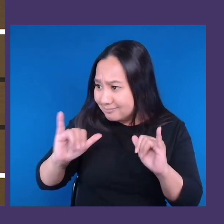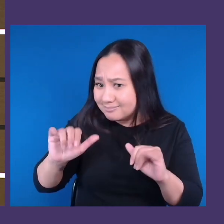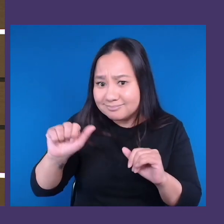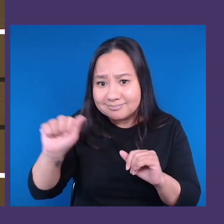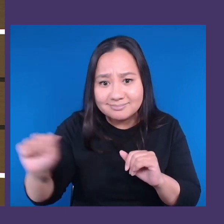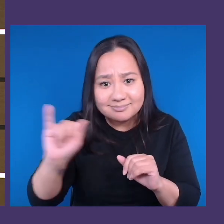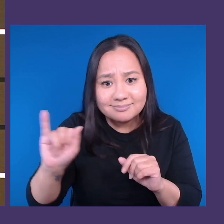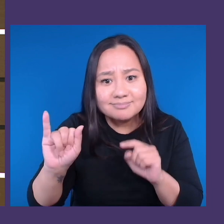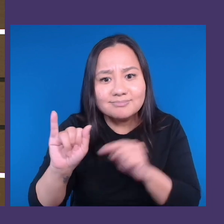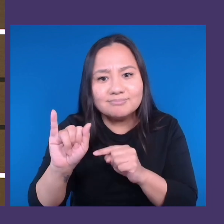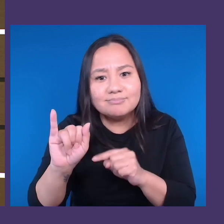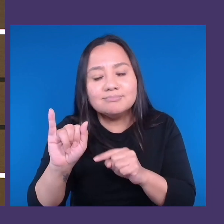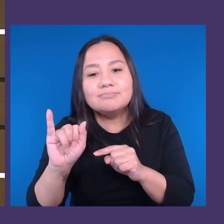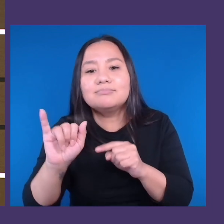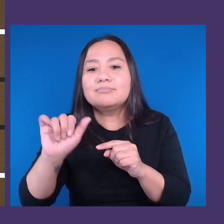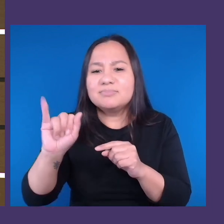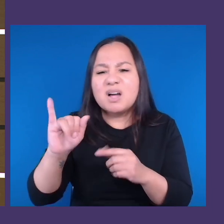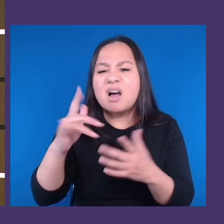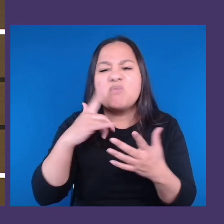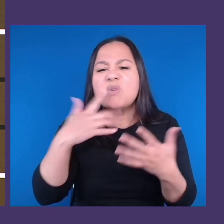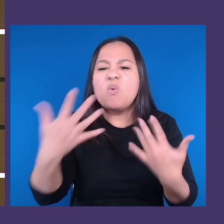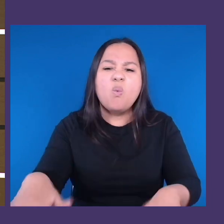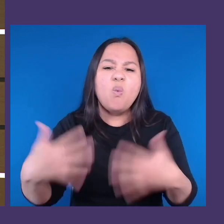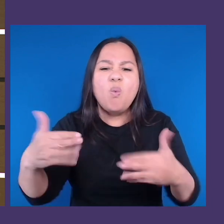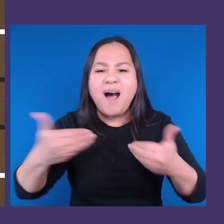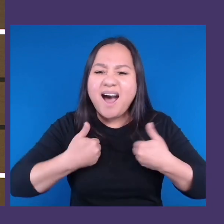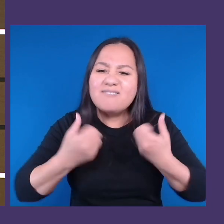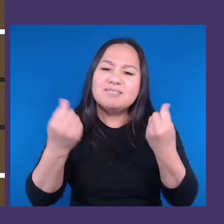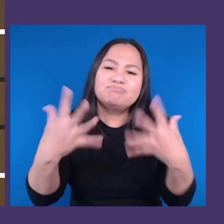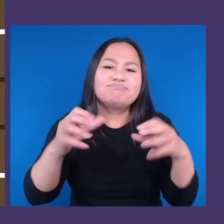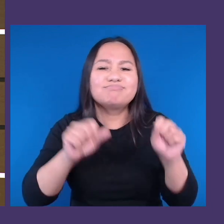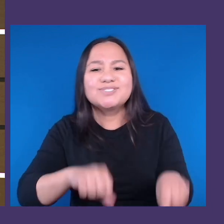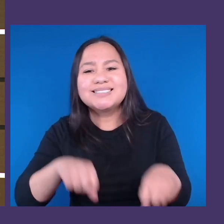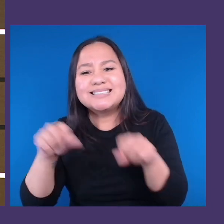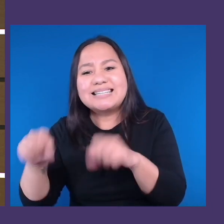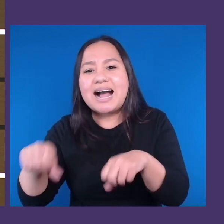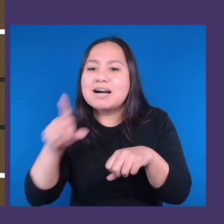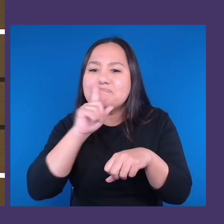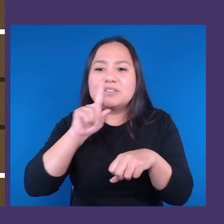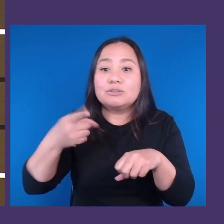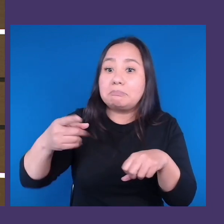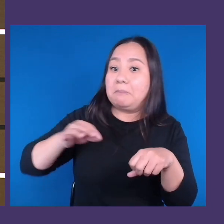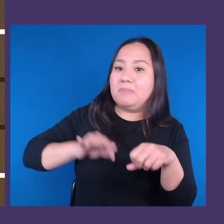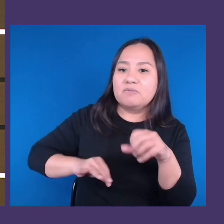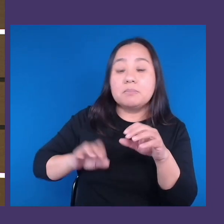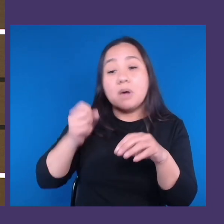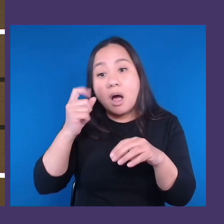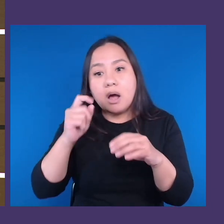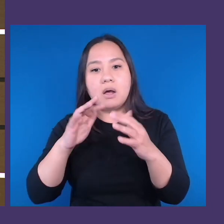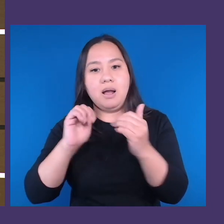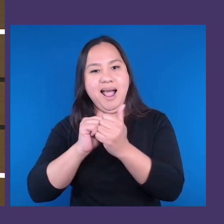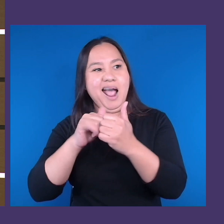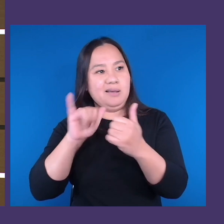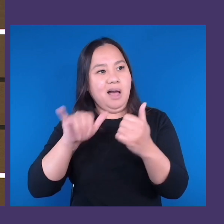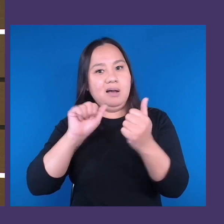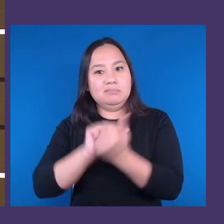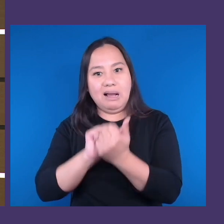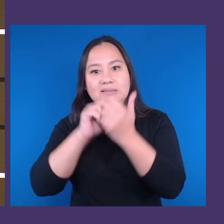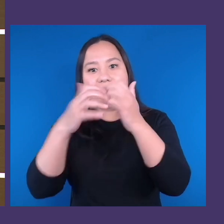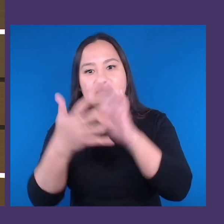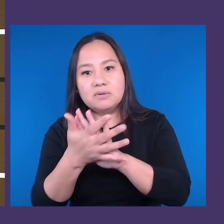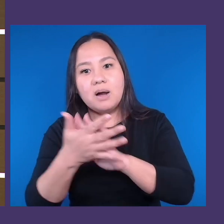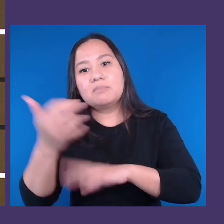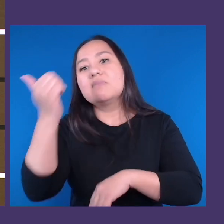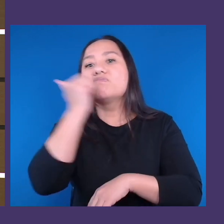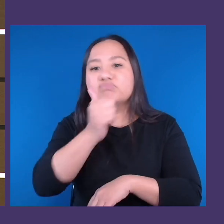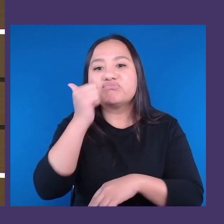so much potential to not just benefit, but in some ways transform aspects of daily life for people with disabilities.